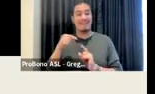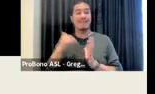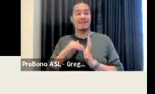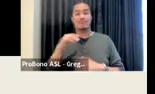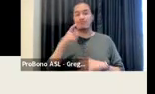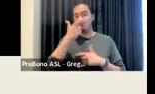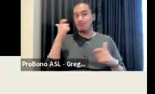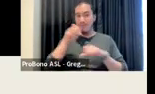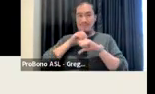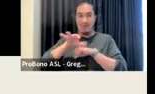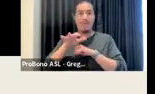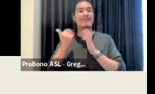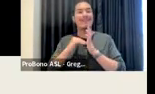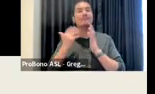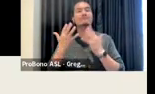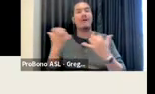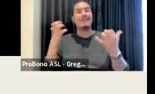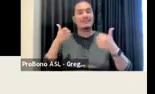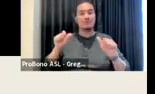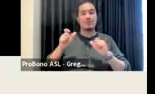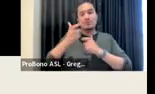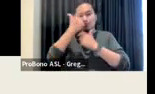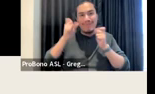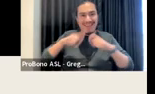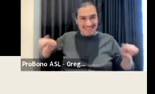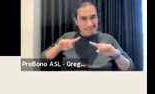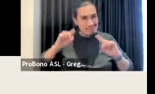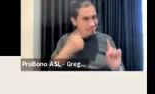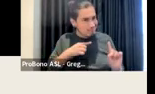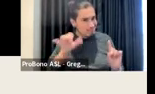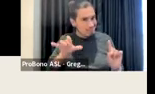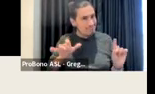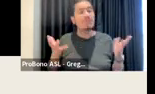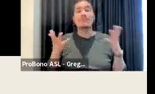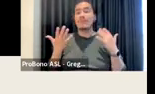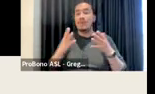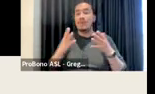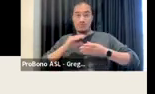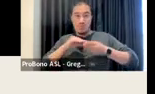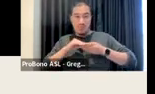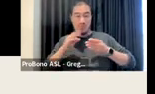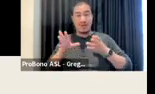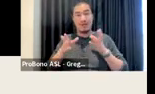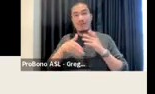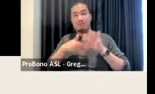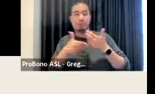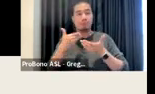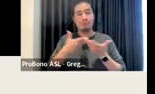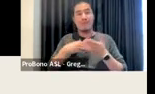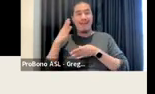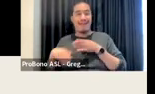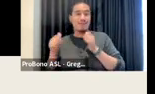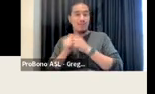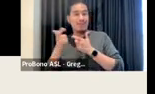is to traumatize the audience, where the point of the story, the flow of the story, the resolution of the story ends in